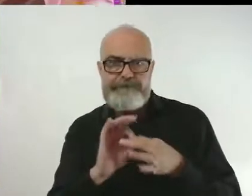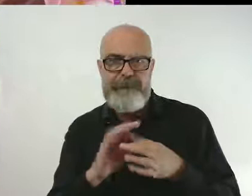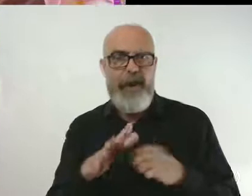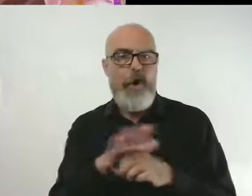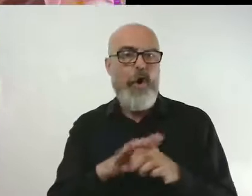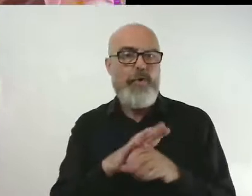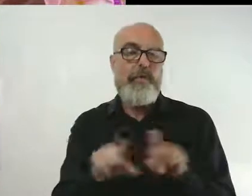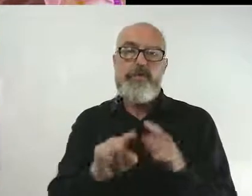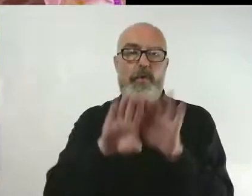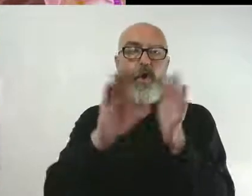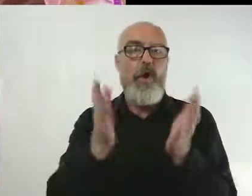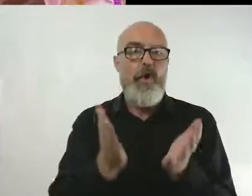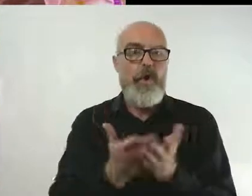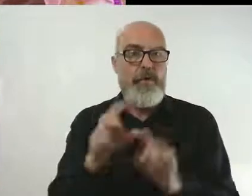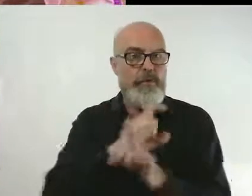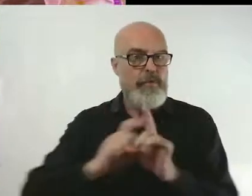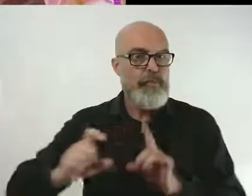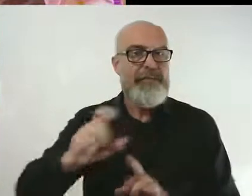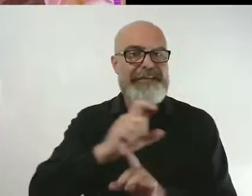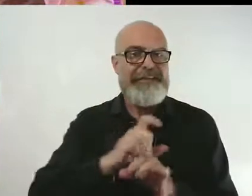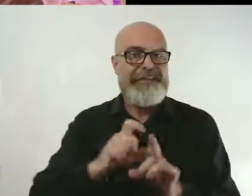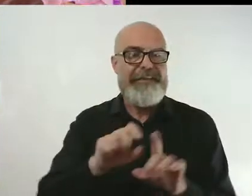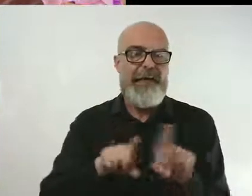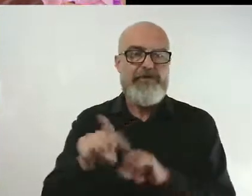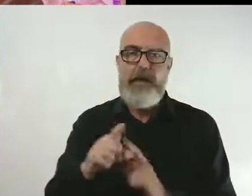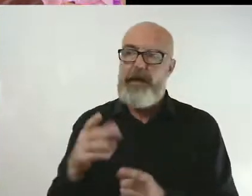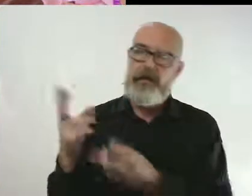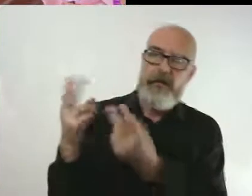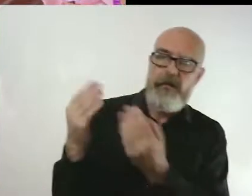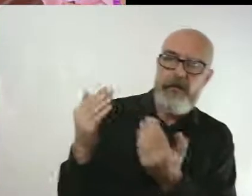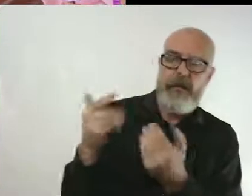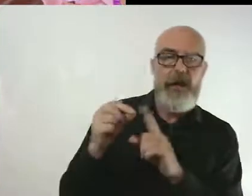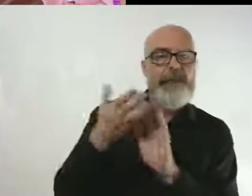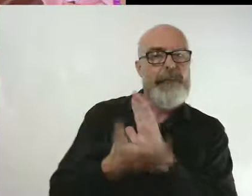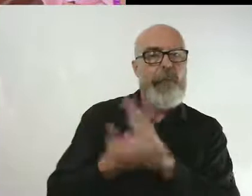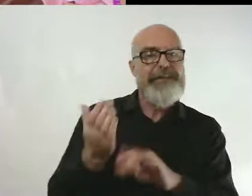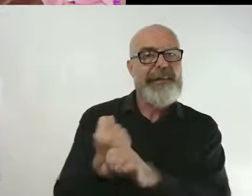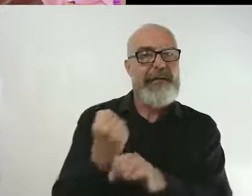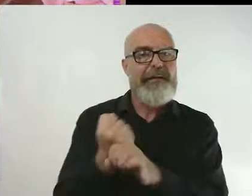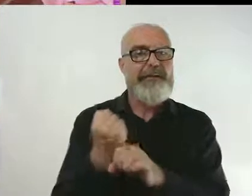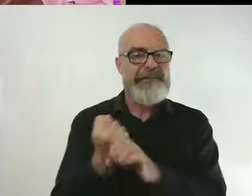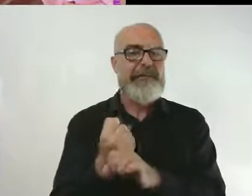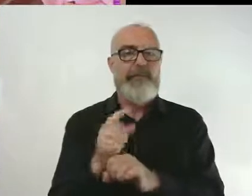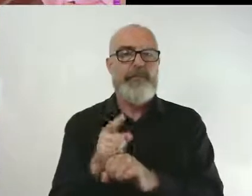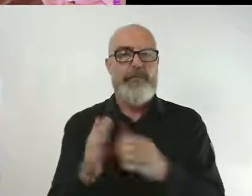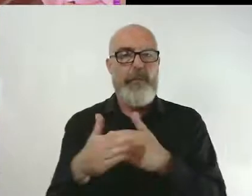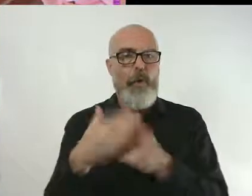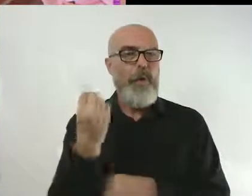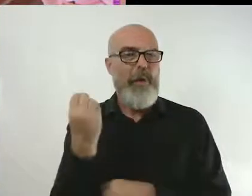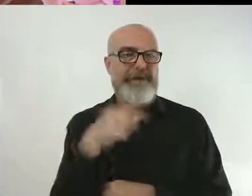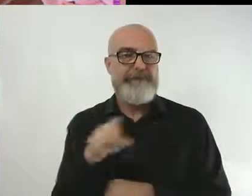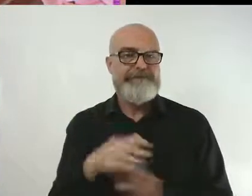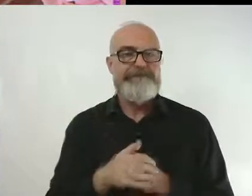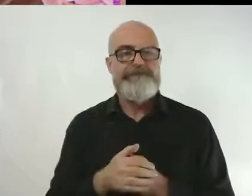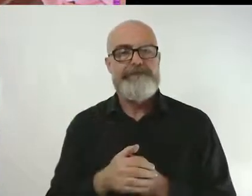engage local and global communities and policymakers and promote hearing health during the life course.